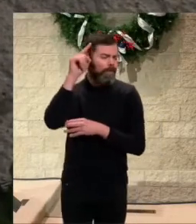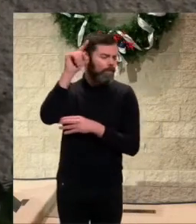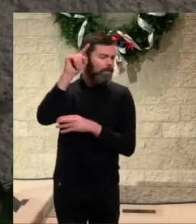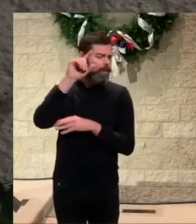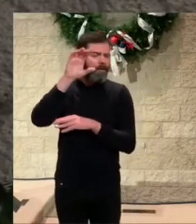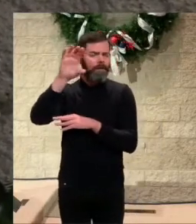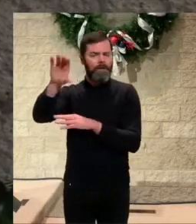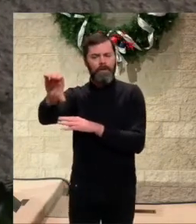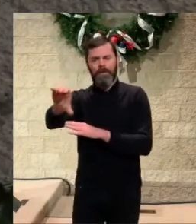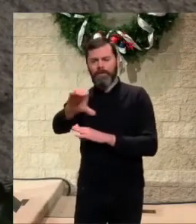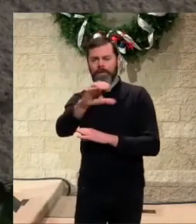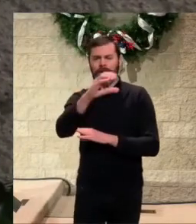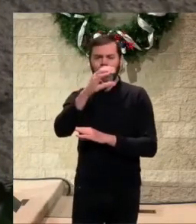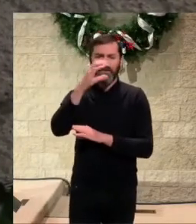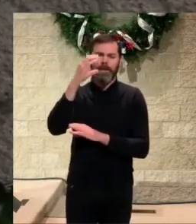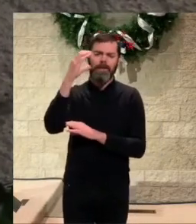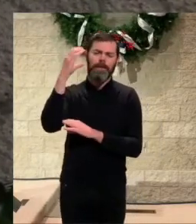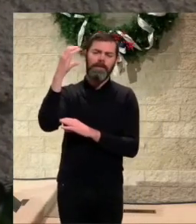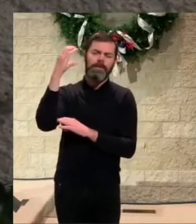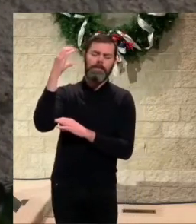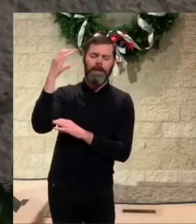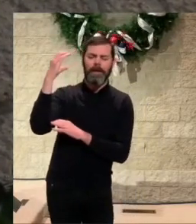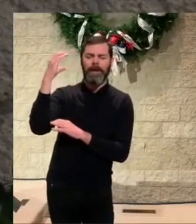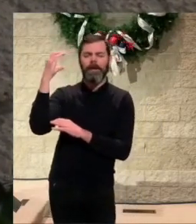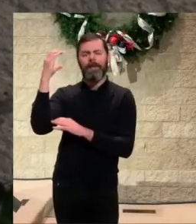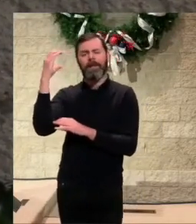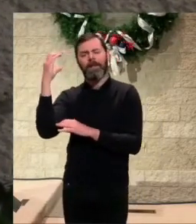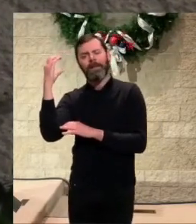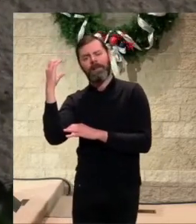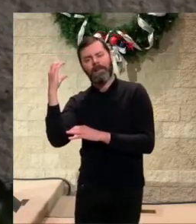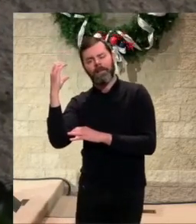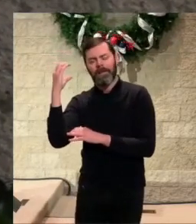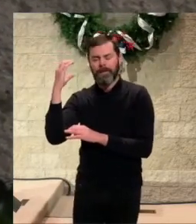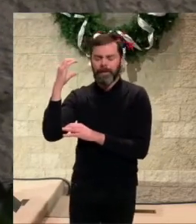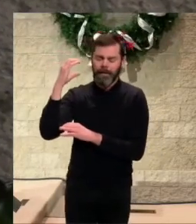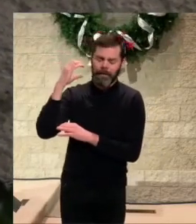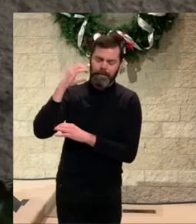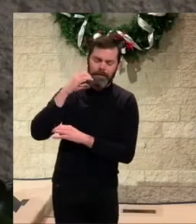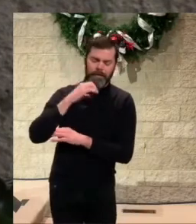home for Christmas.